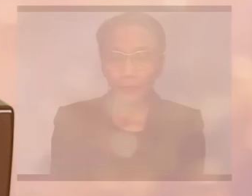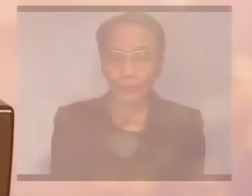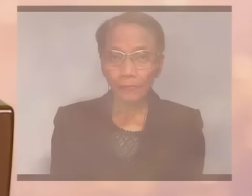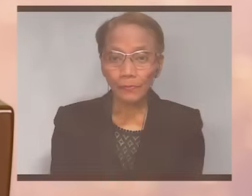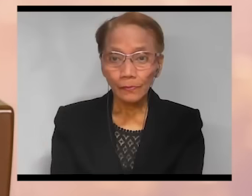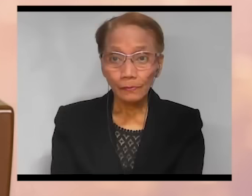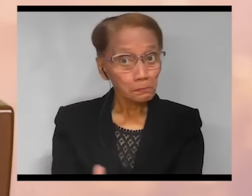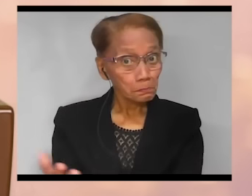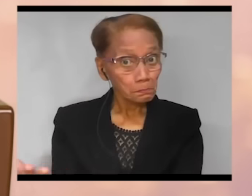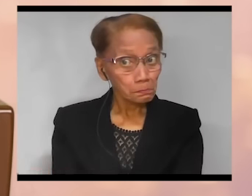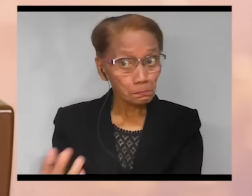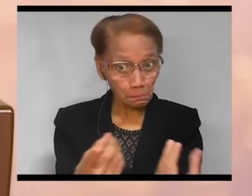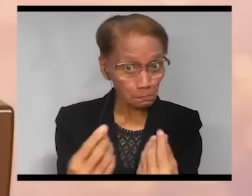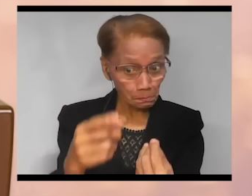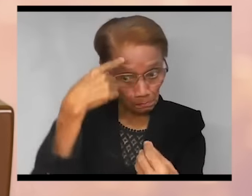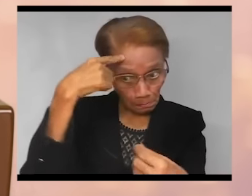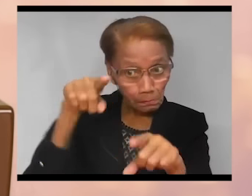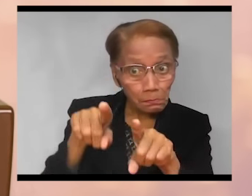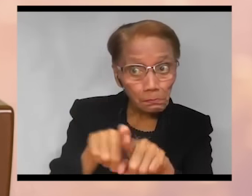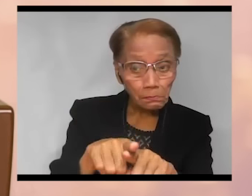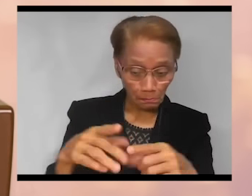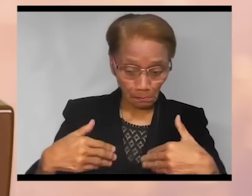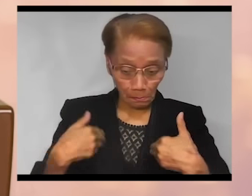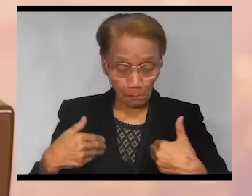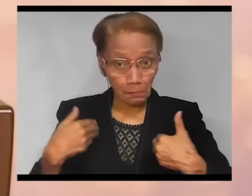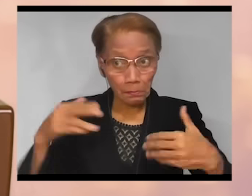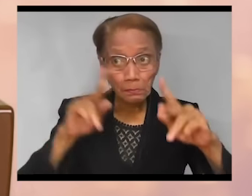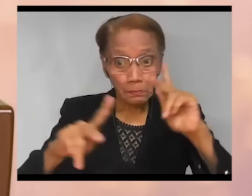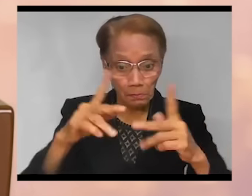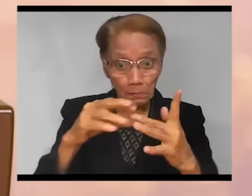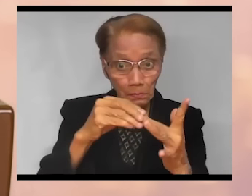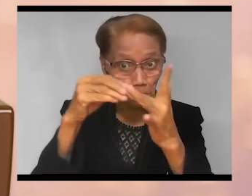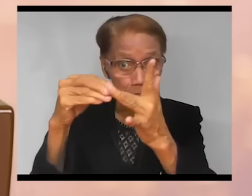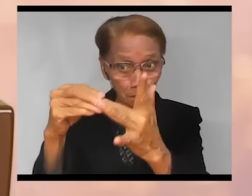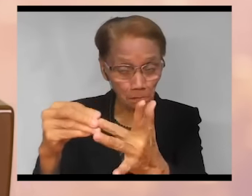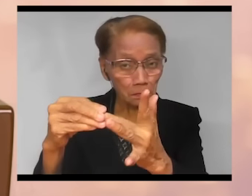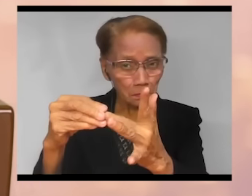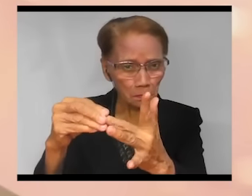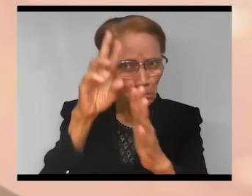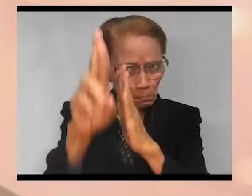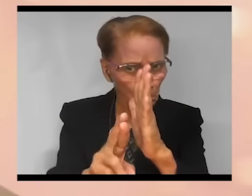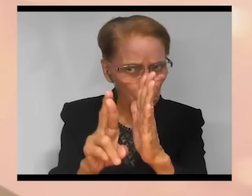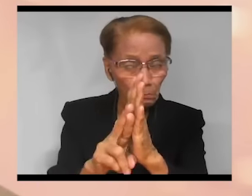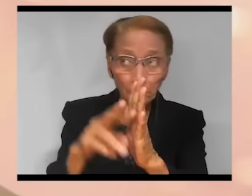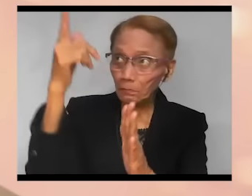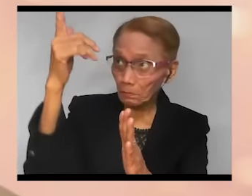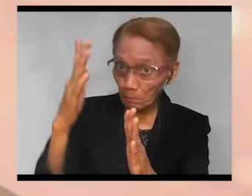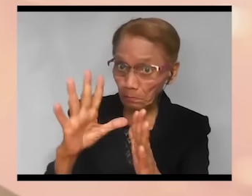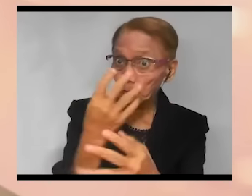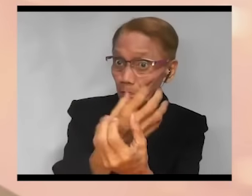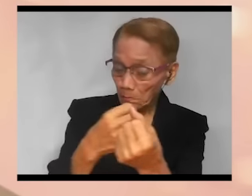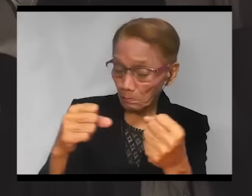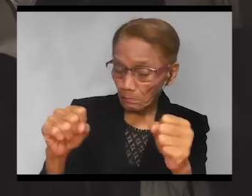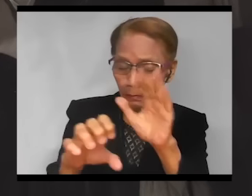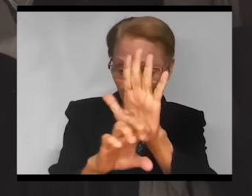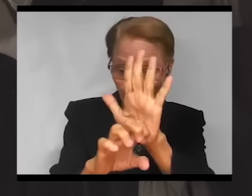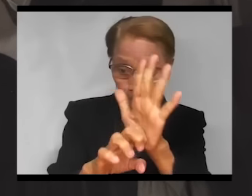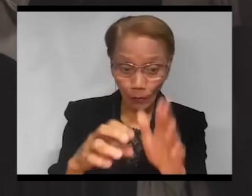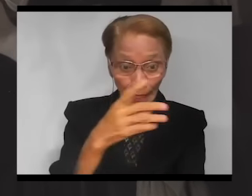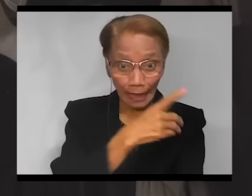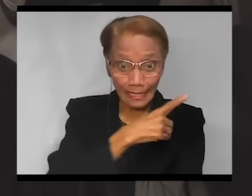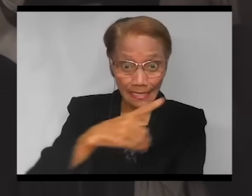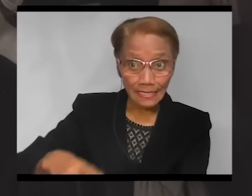Do you agree that young people have a special role in God's work of salvation? David, for example, was